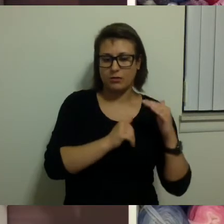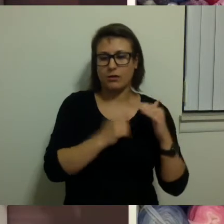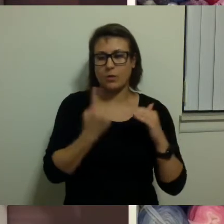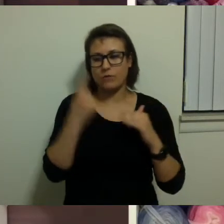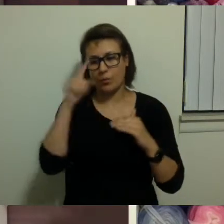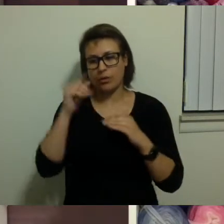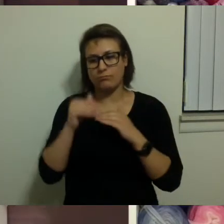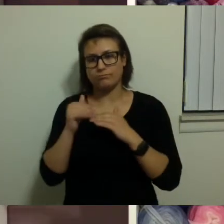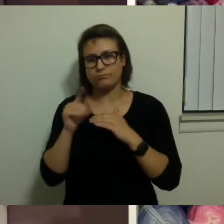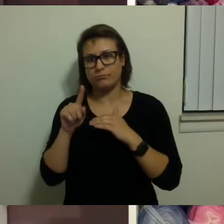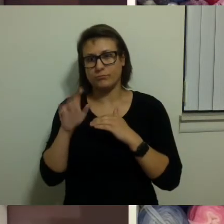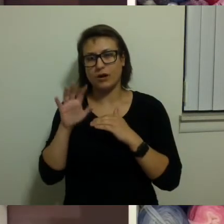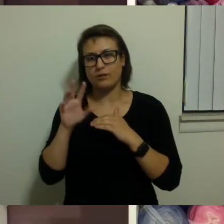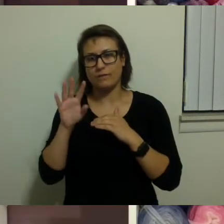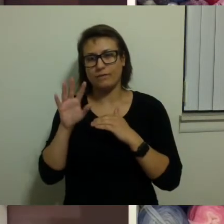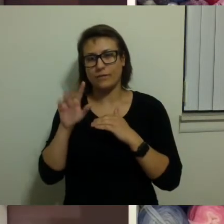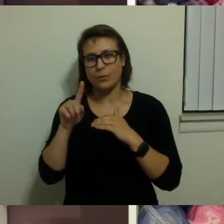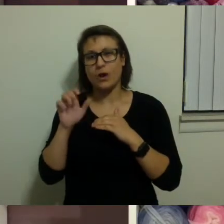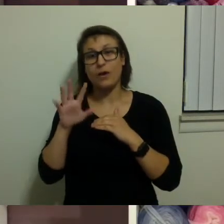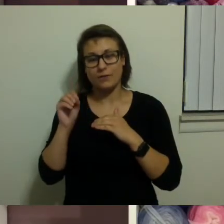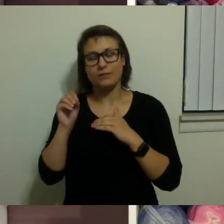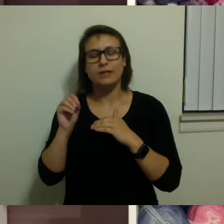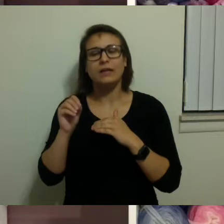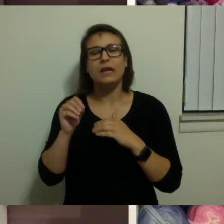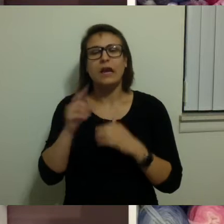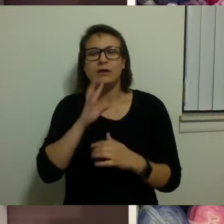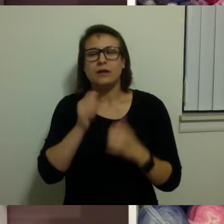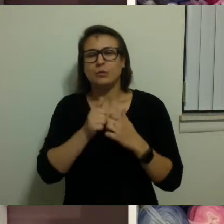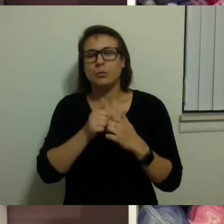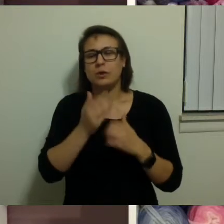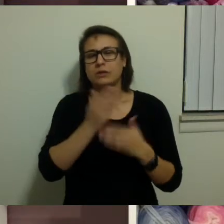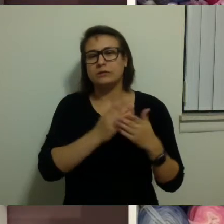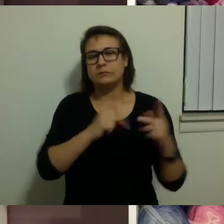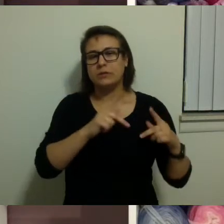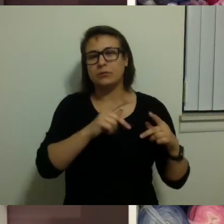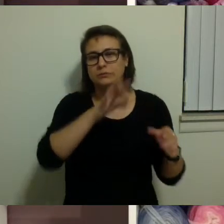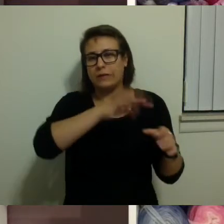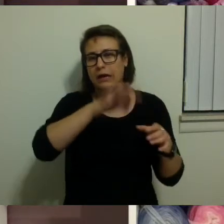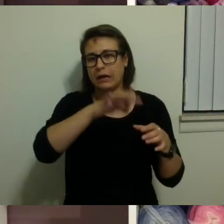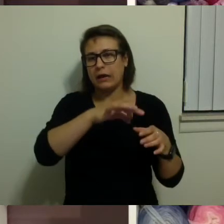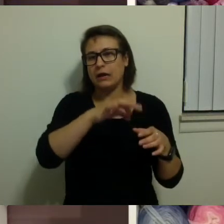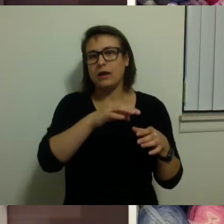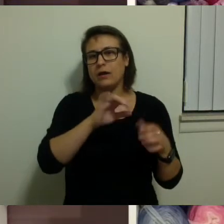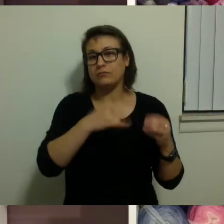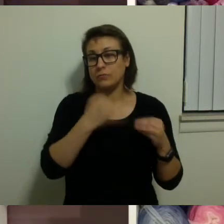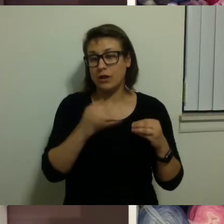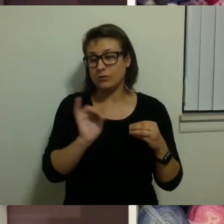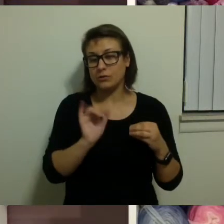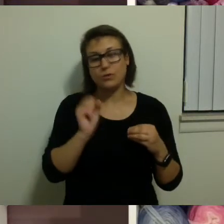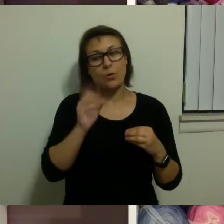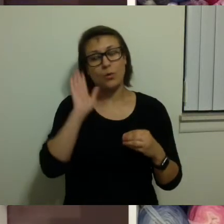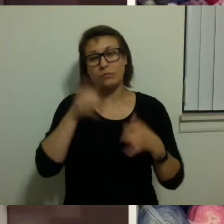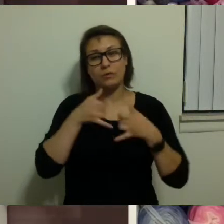or more group. And I'm in talks with a couple of yarn dyers as well. So there's gonna be prizes,